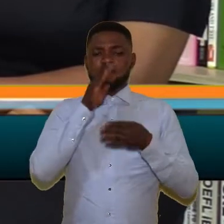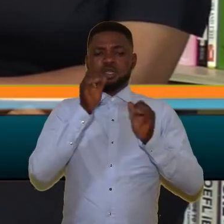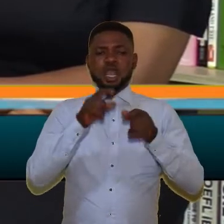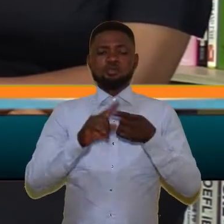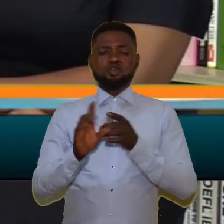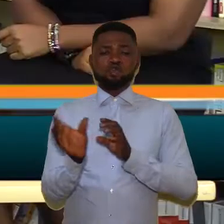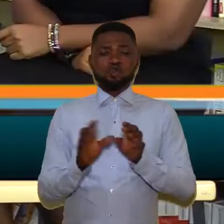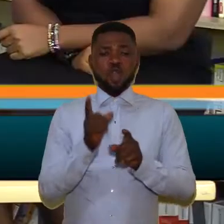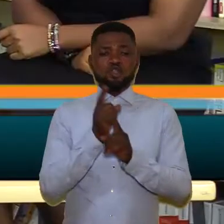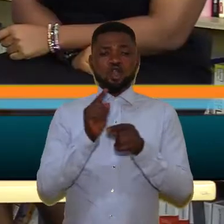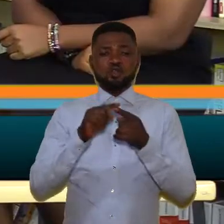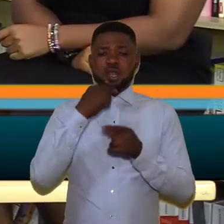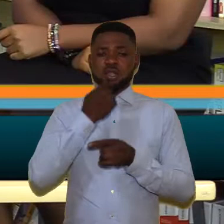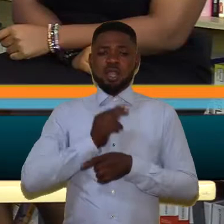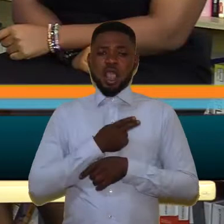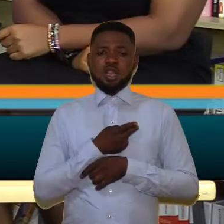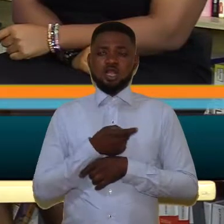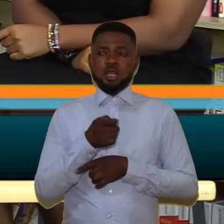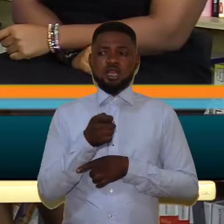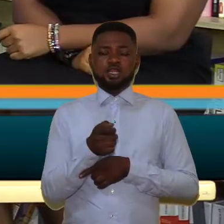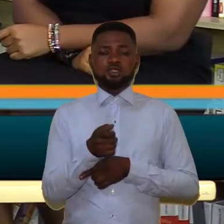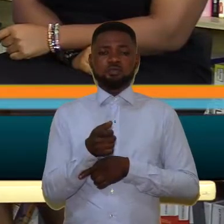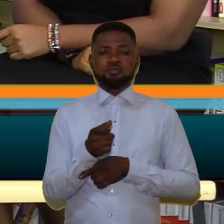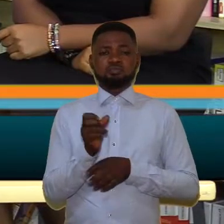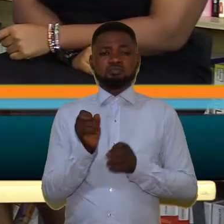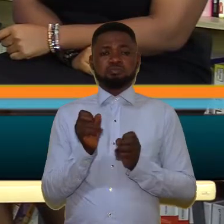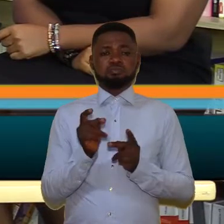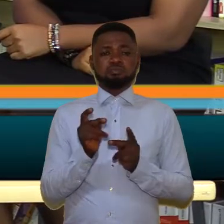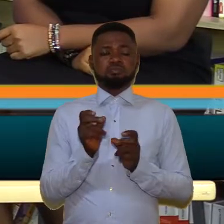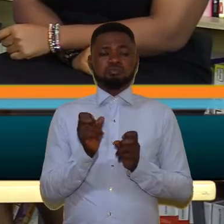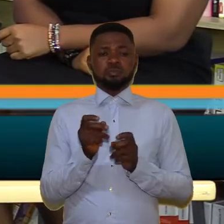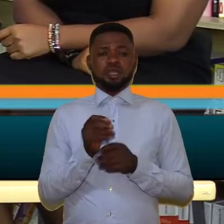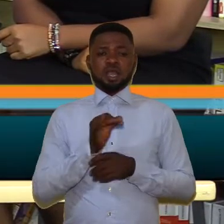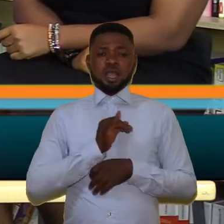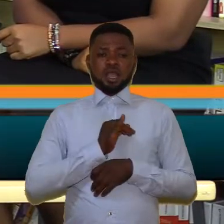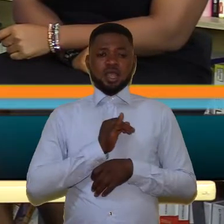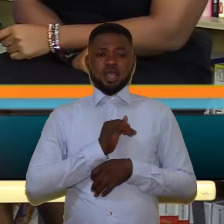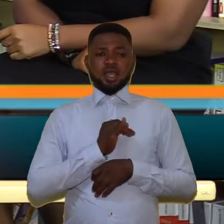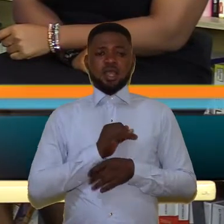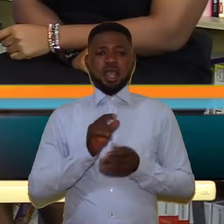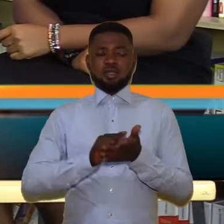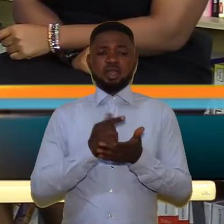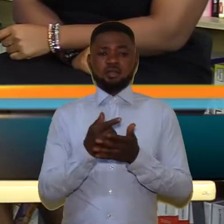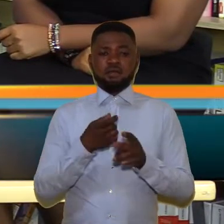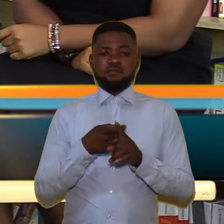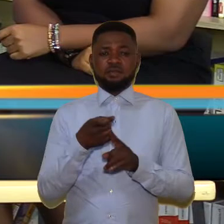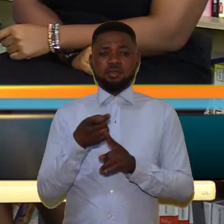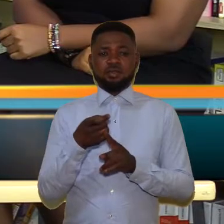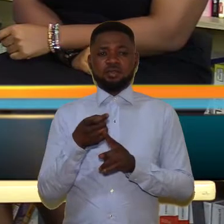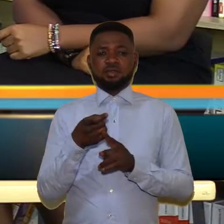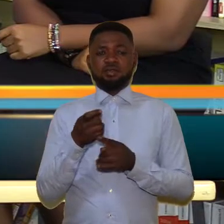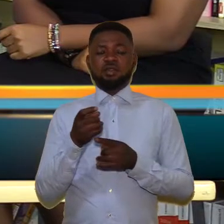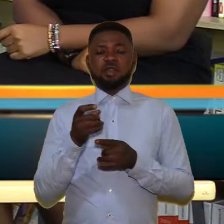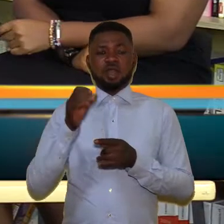able to do? Just to tell us briefly. Okay. Let's start with you. I graduated from